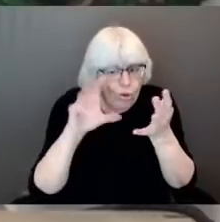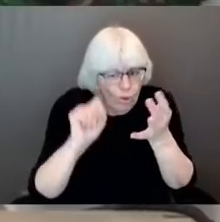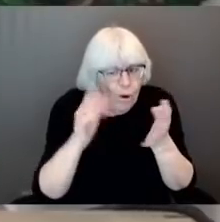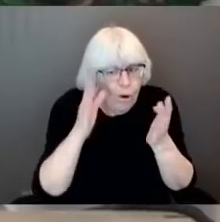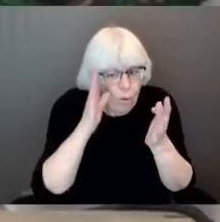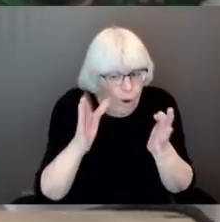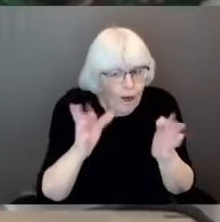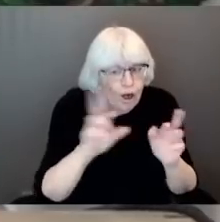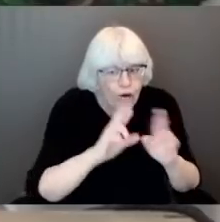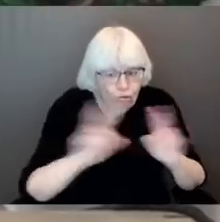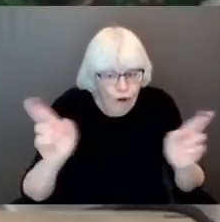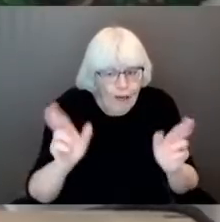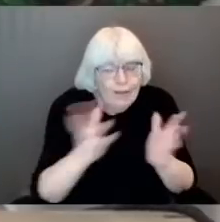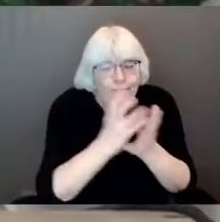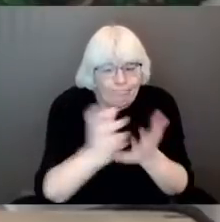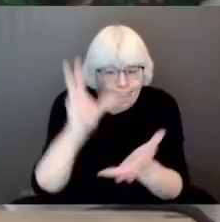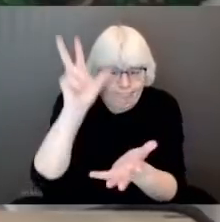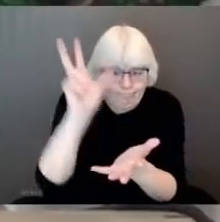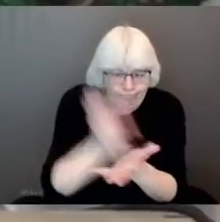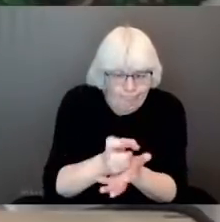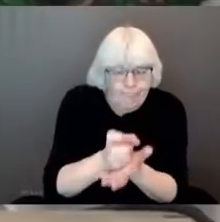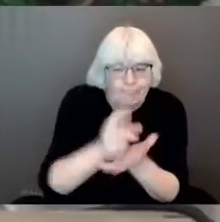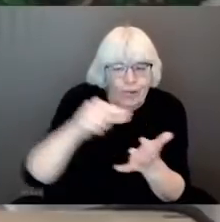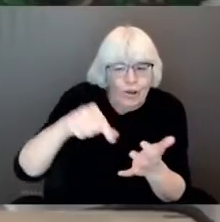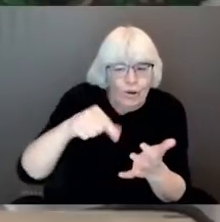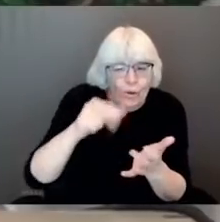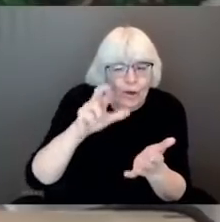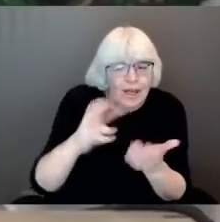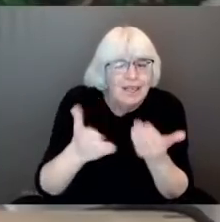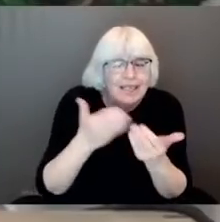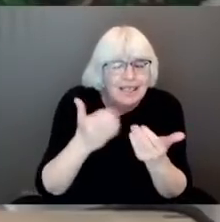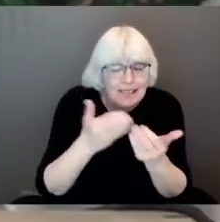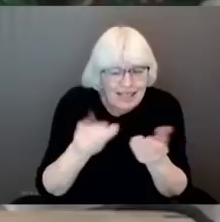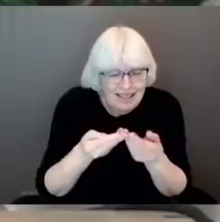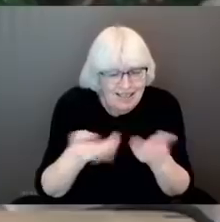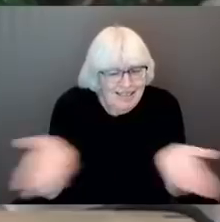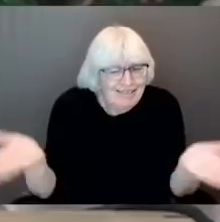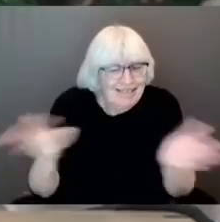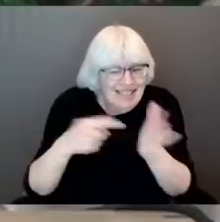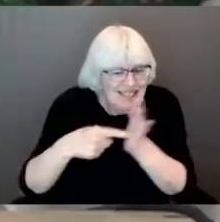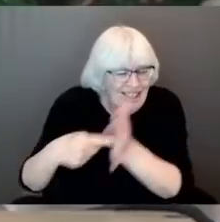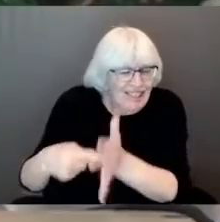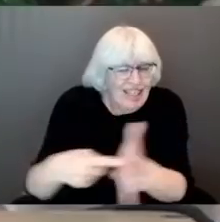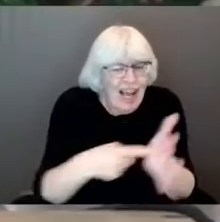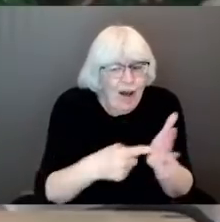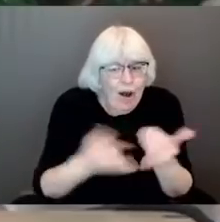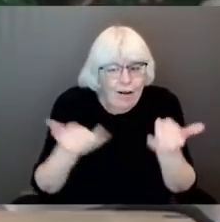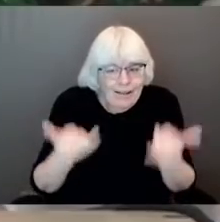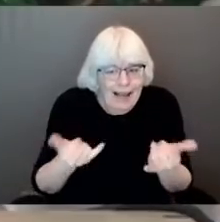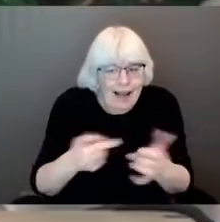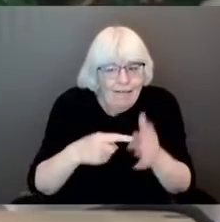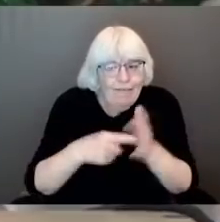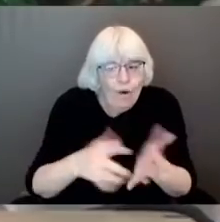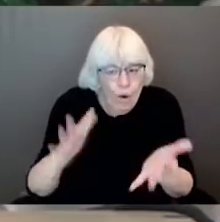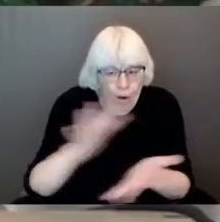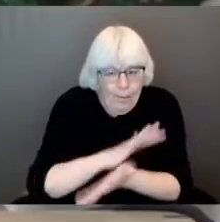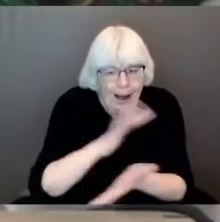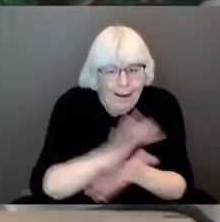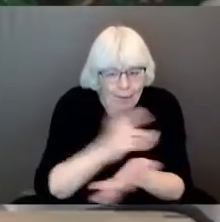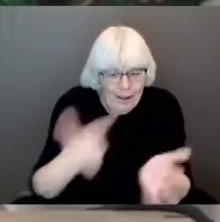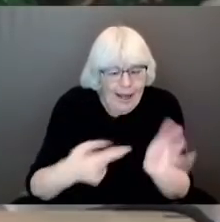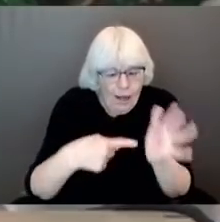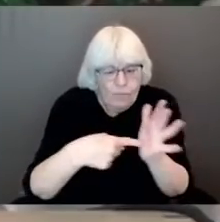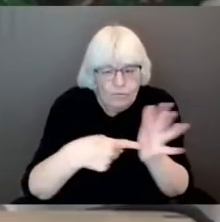a little bit easier. But as of today, we're doing the paper or present a copy of your